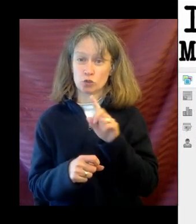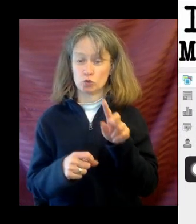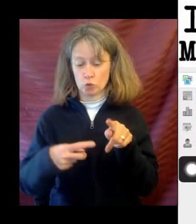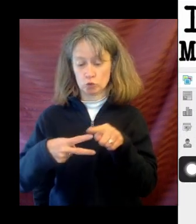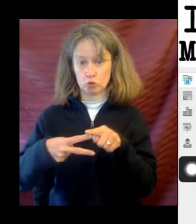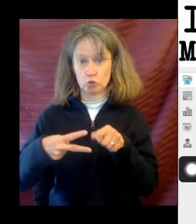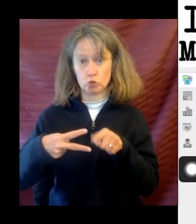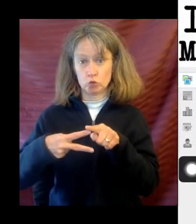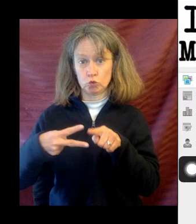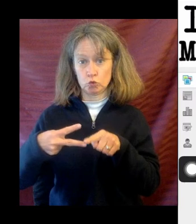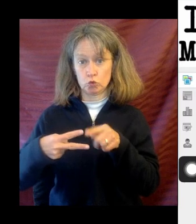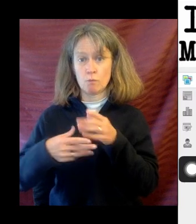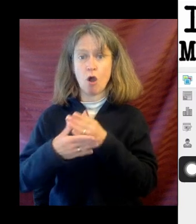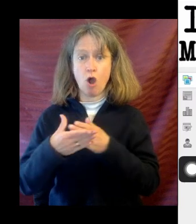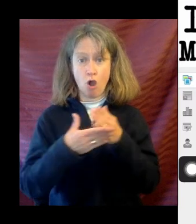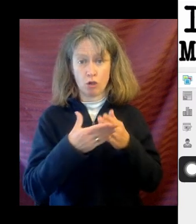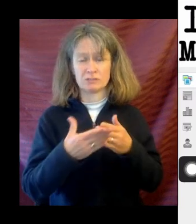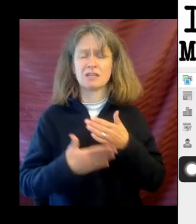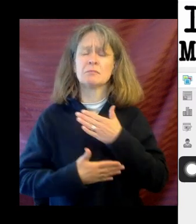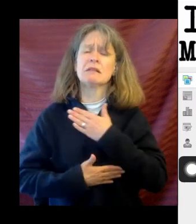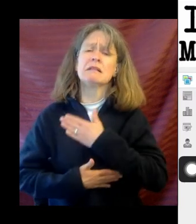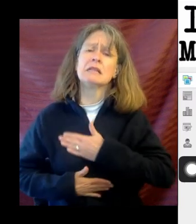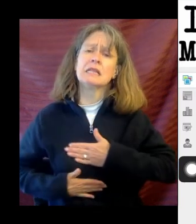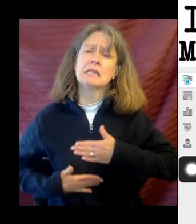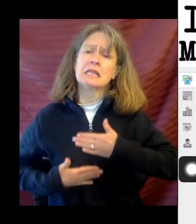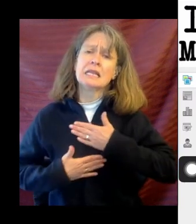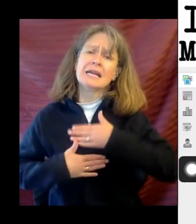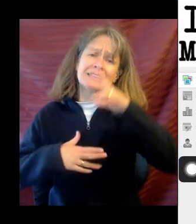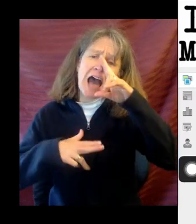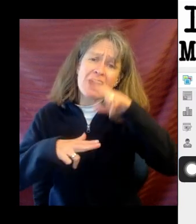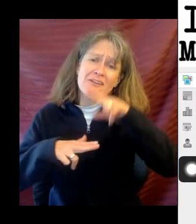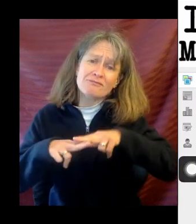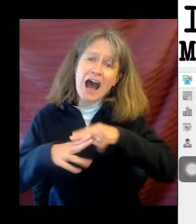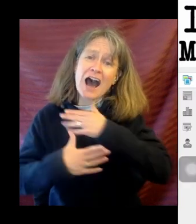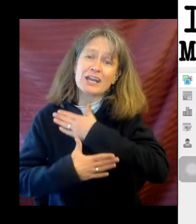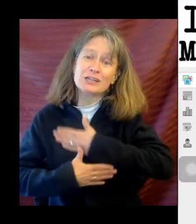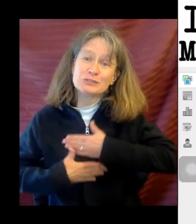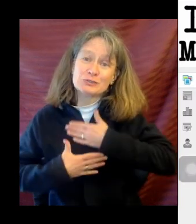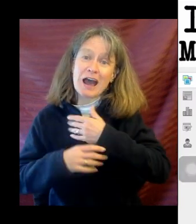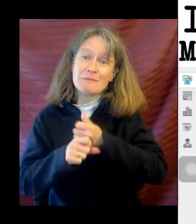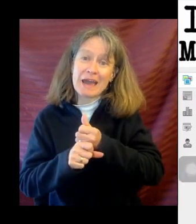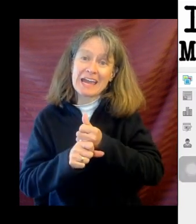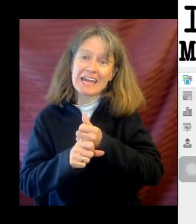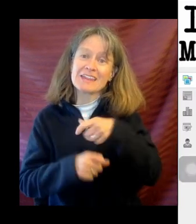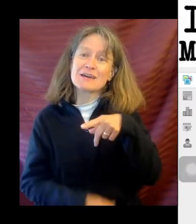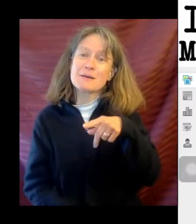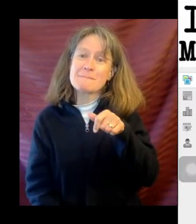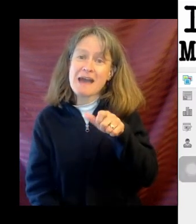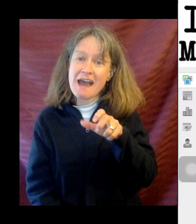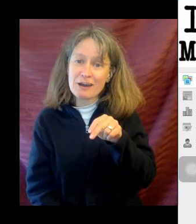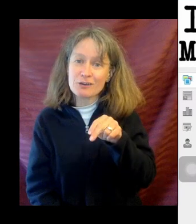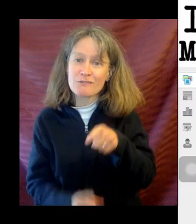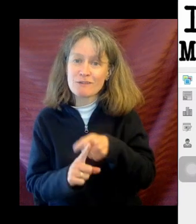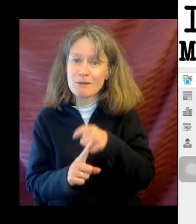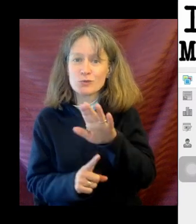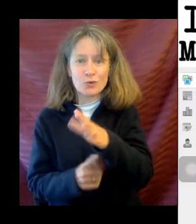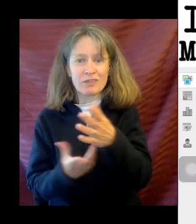parts, and please, please, please have fun and enjoy making these patterns out of things at home.